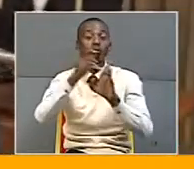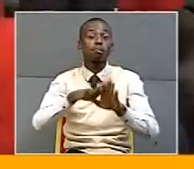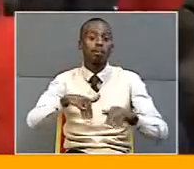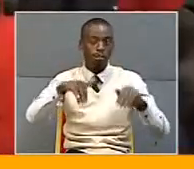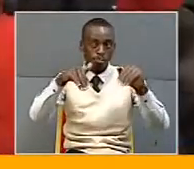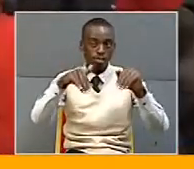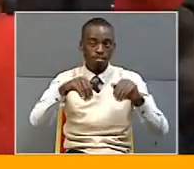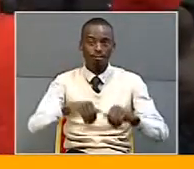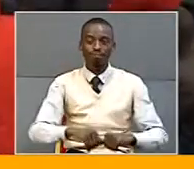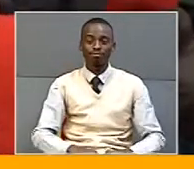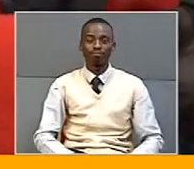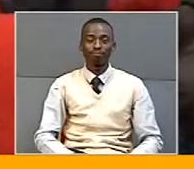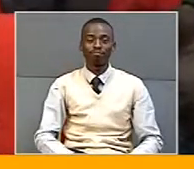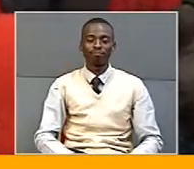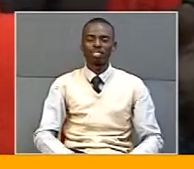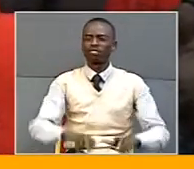Parliament.